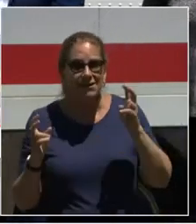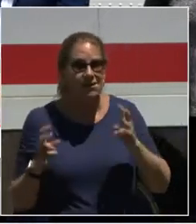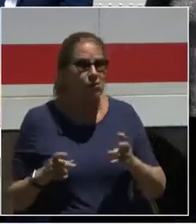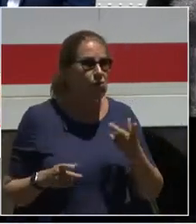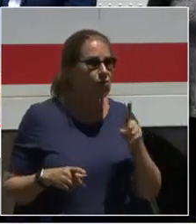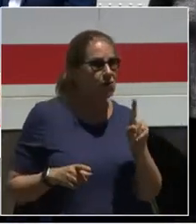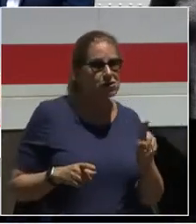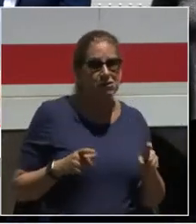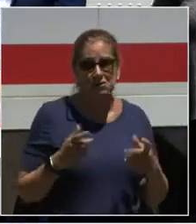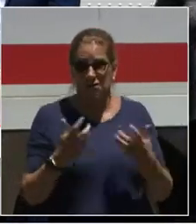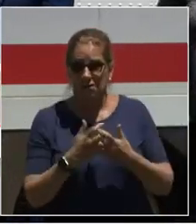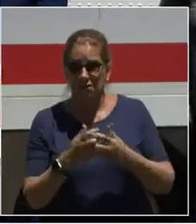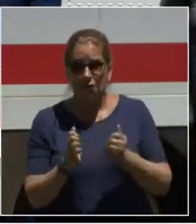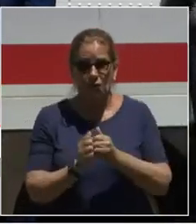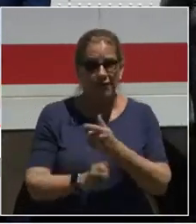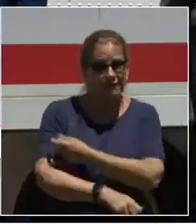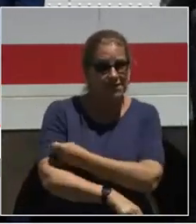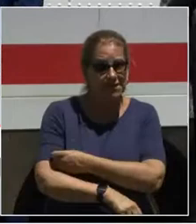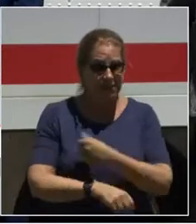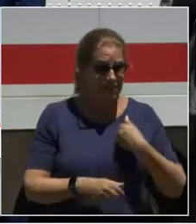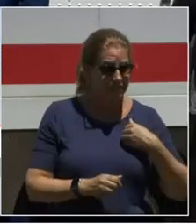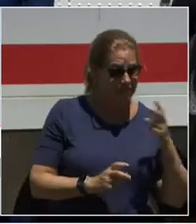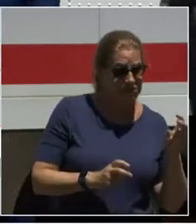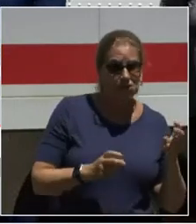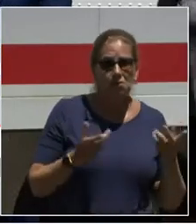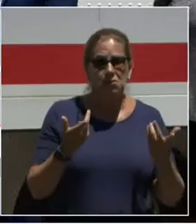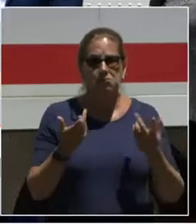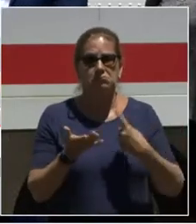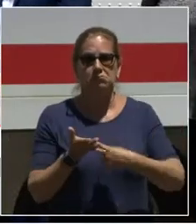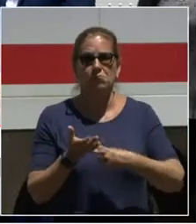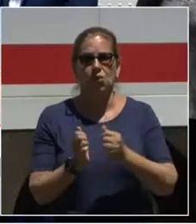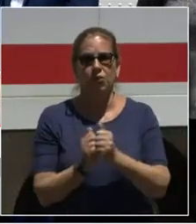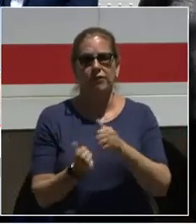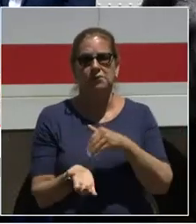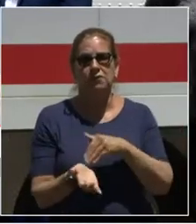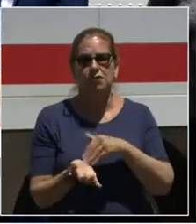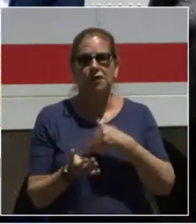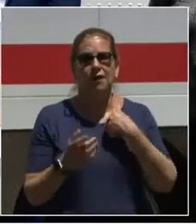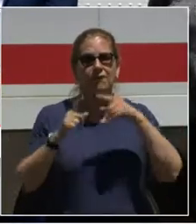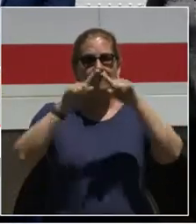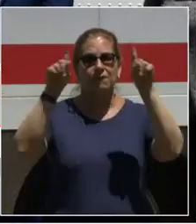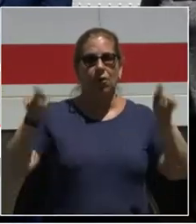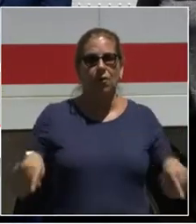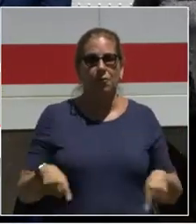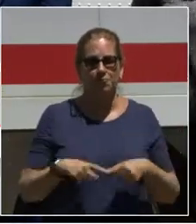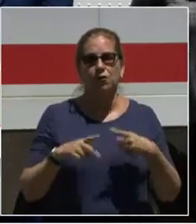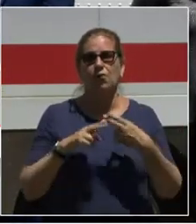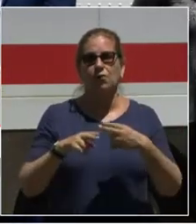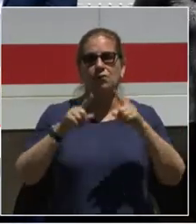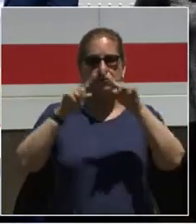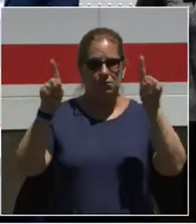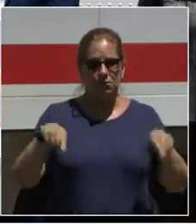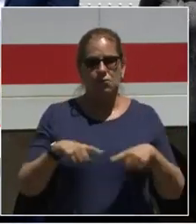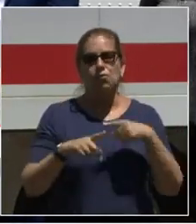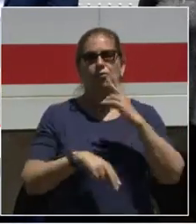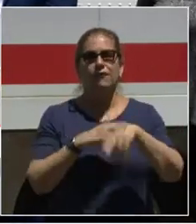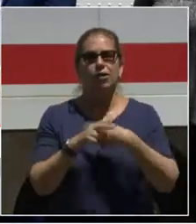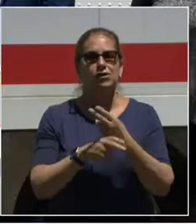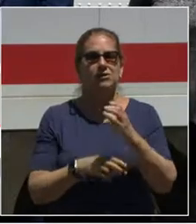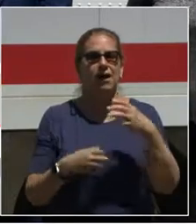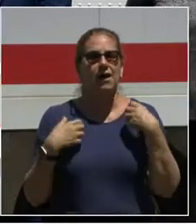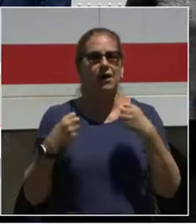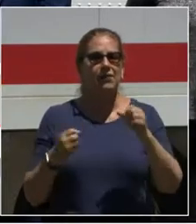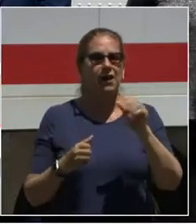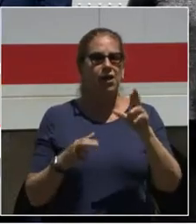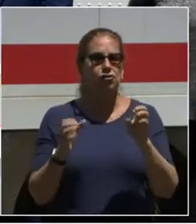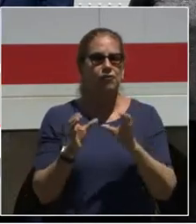know of, and can complete that form, that universal health certificate form. That's important for all of that, and the children need that to go back to school. Now, the